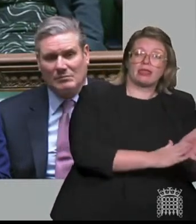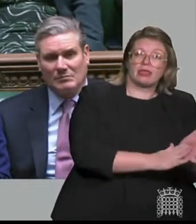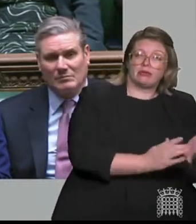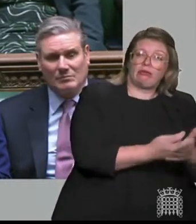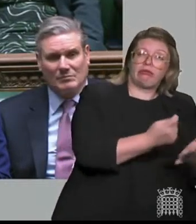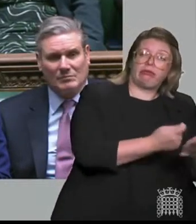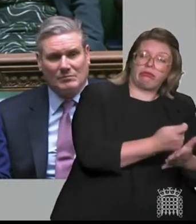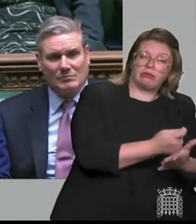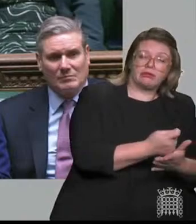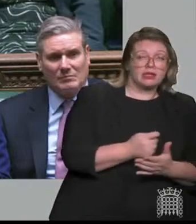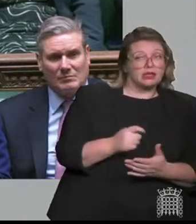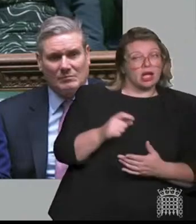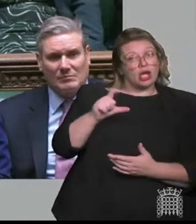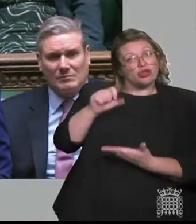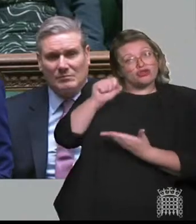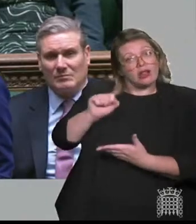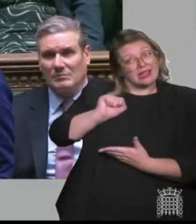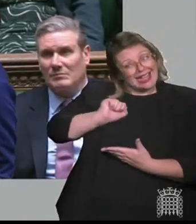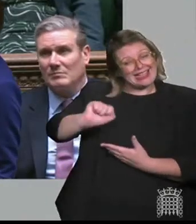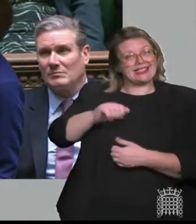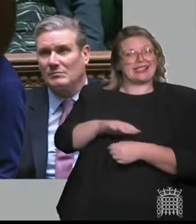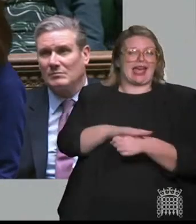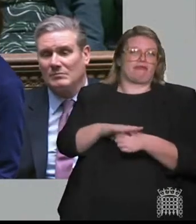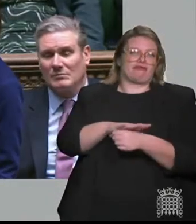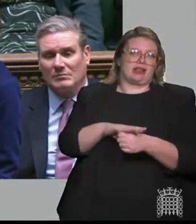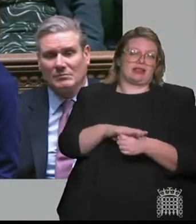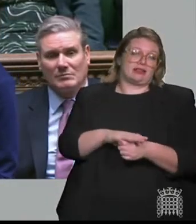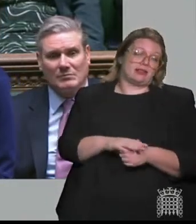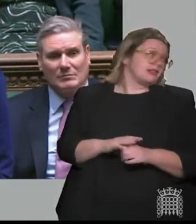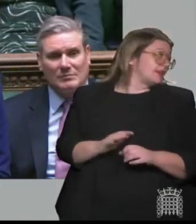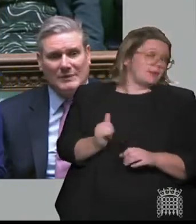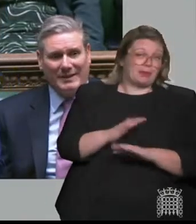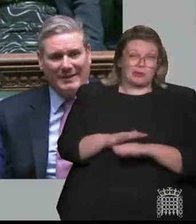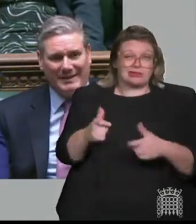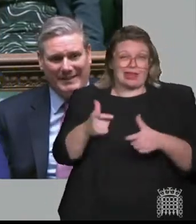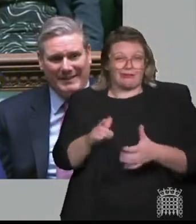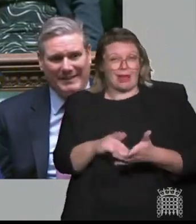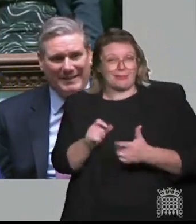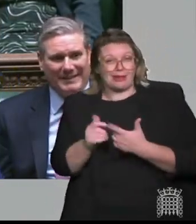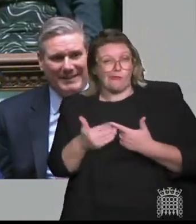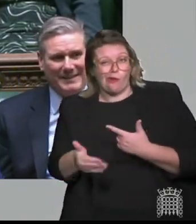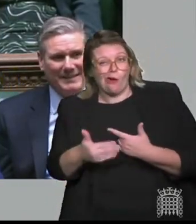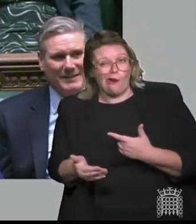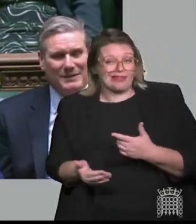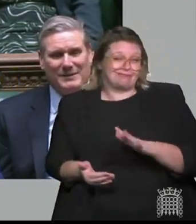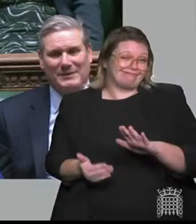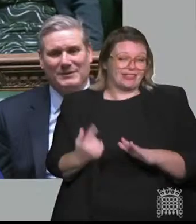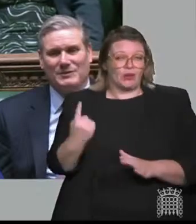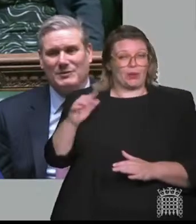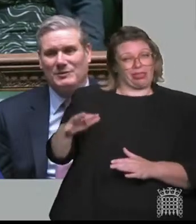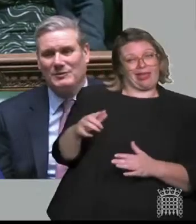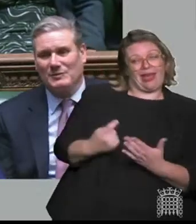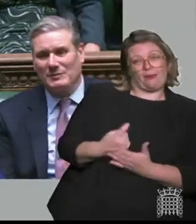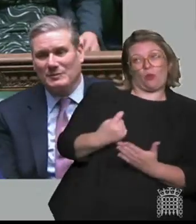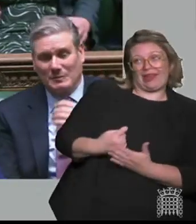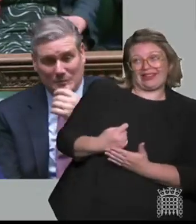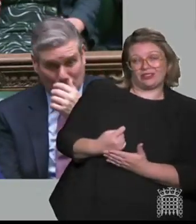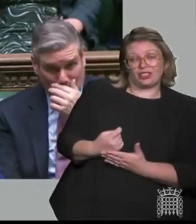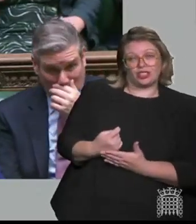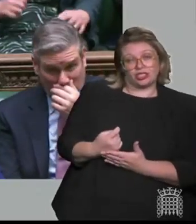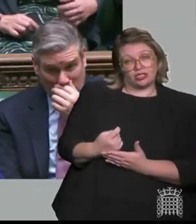And in the Chancellor's own constituency, but maybe not for long, families with a mortgage will see an average increase